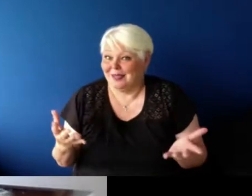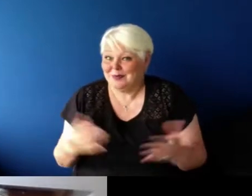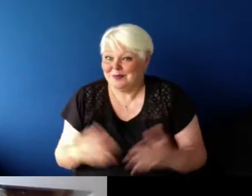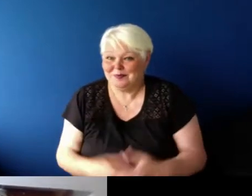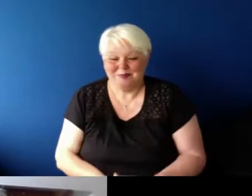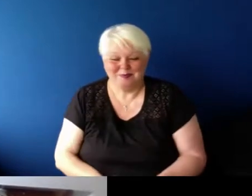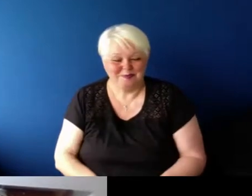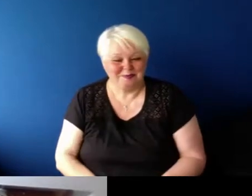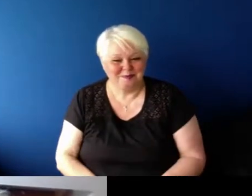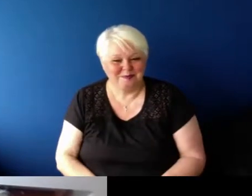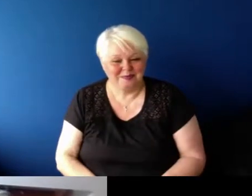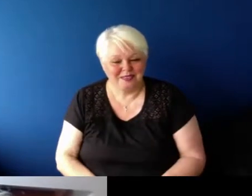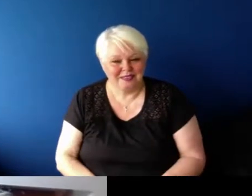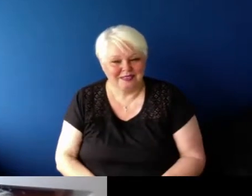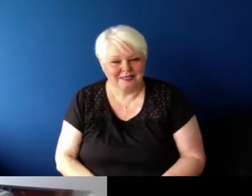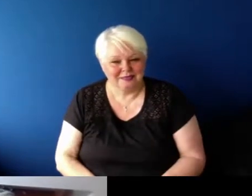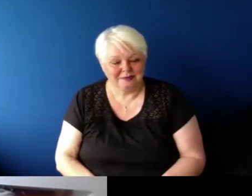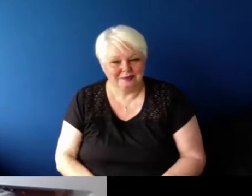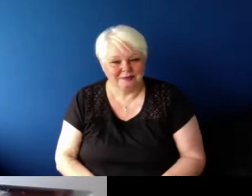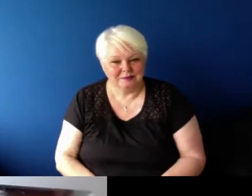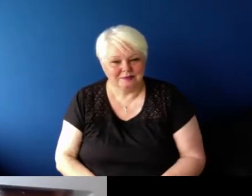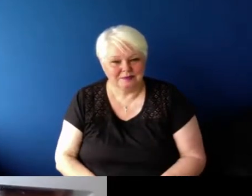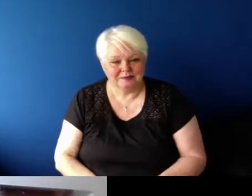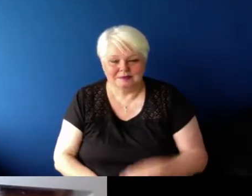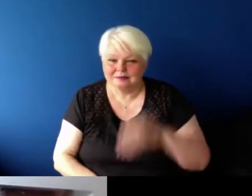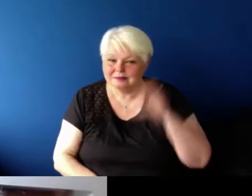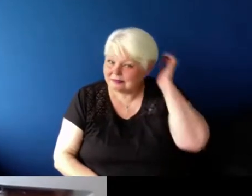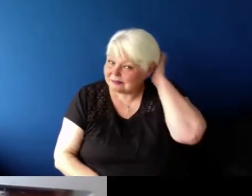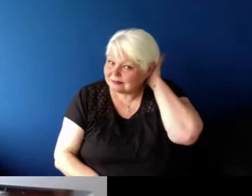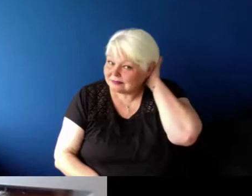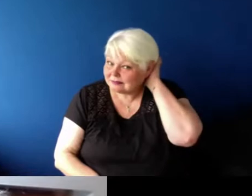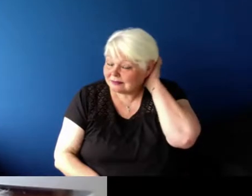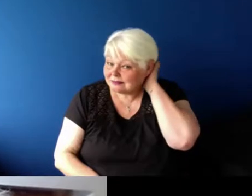And I suppose I've experienced